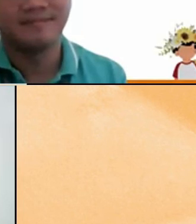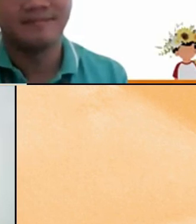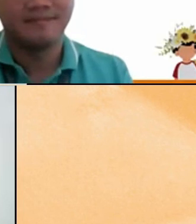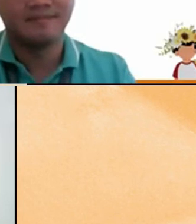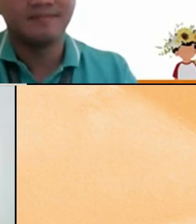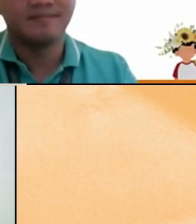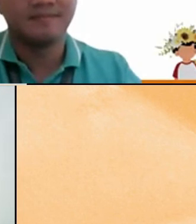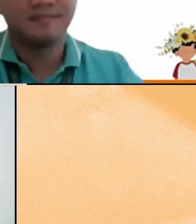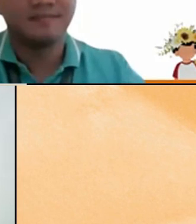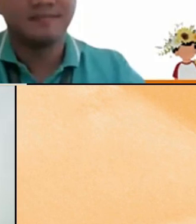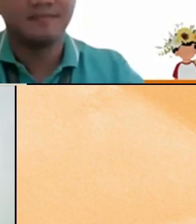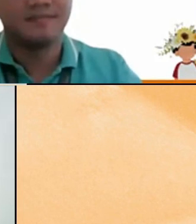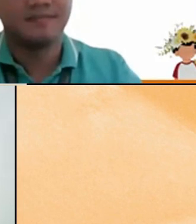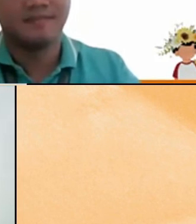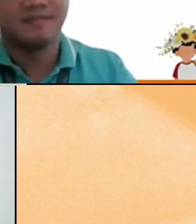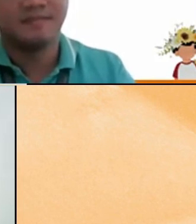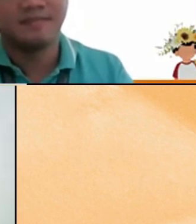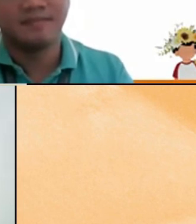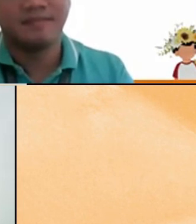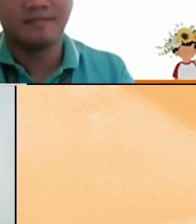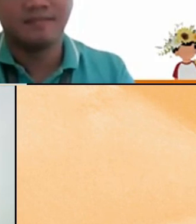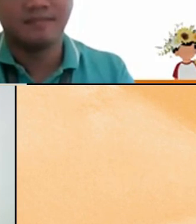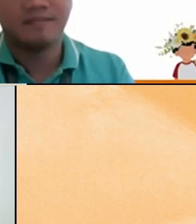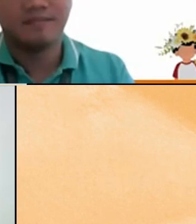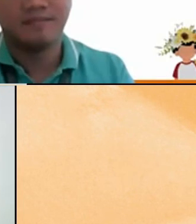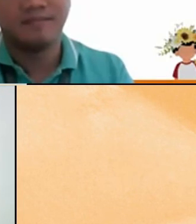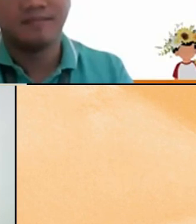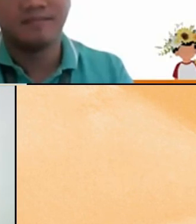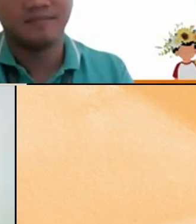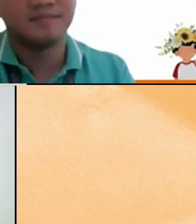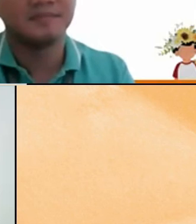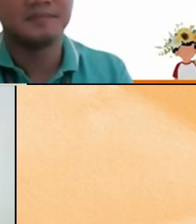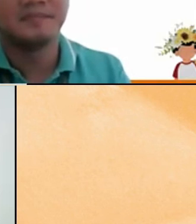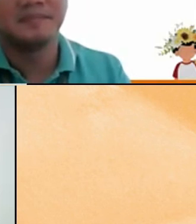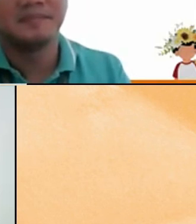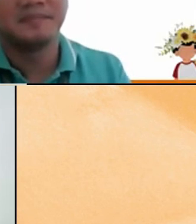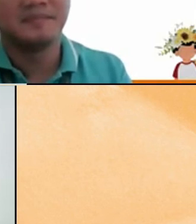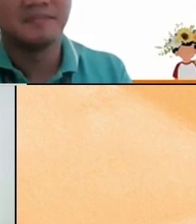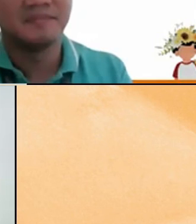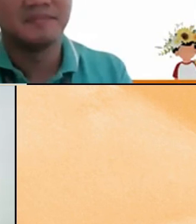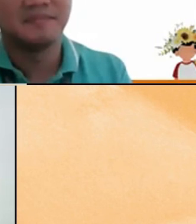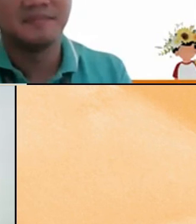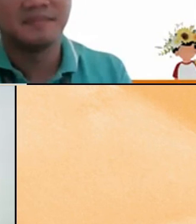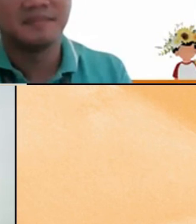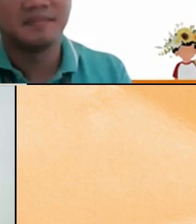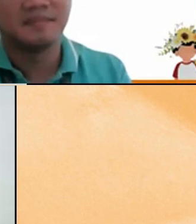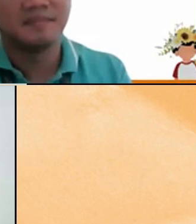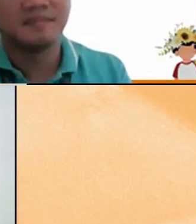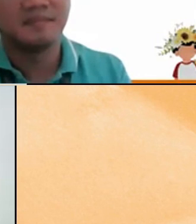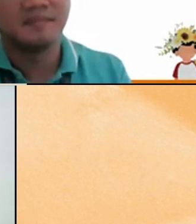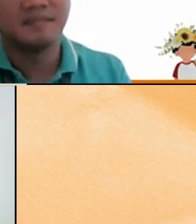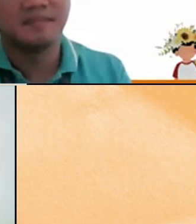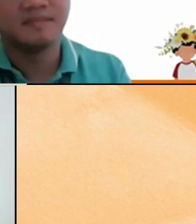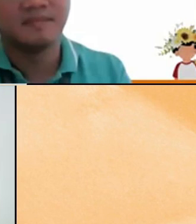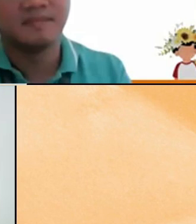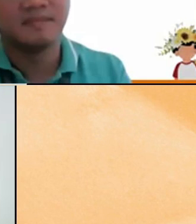na, no, never talk in a way that would assault or that would make the the child feel that he is being assaulted, no? So